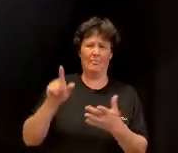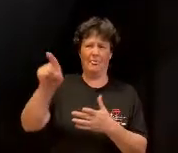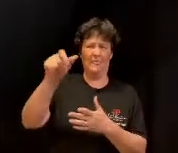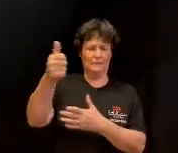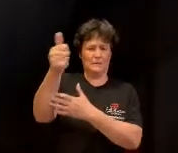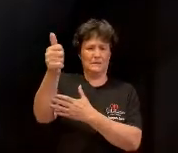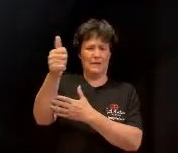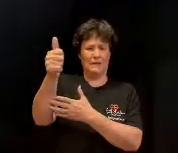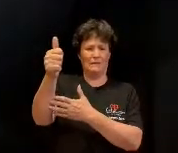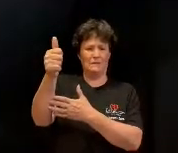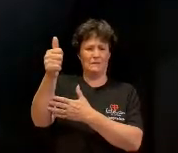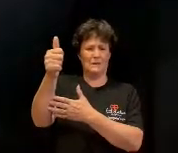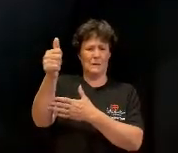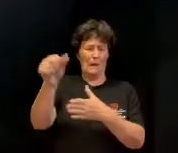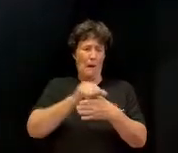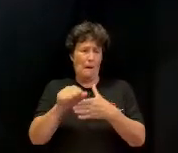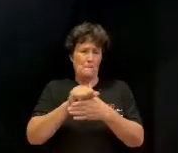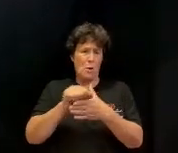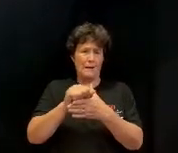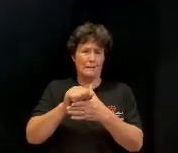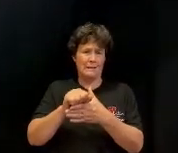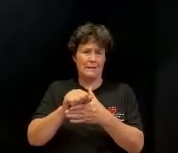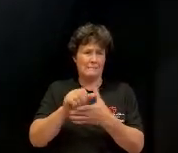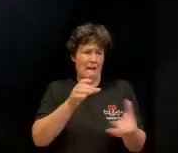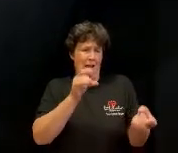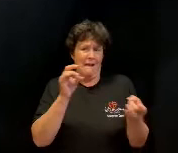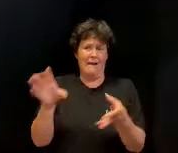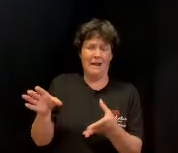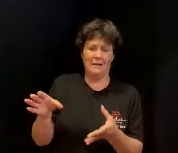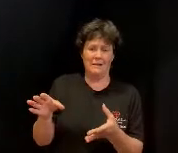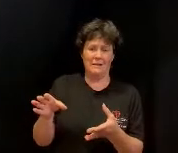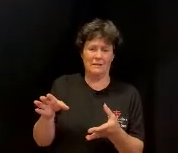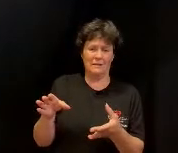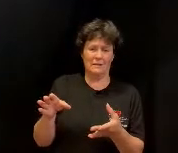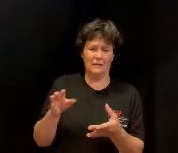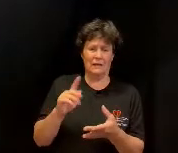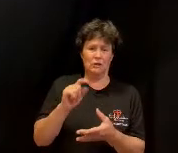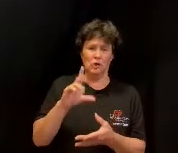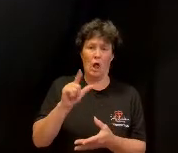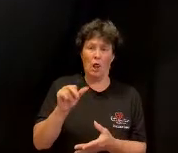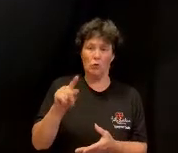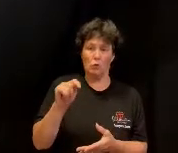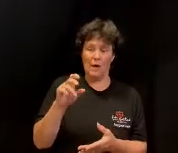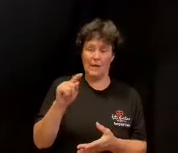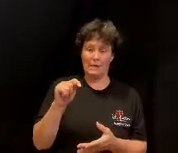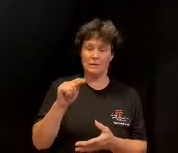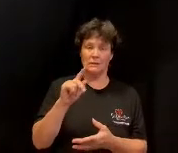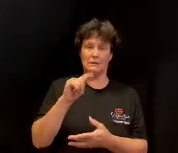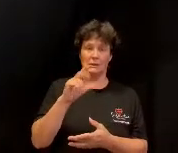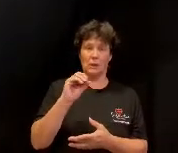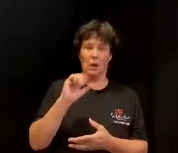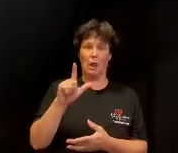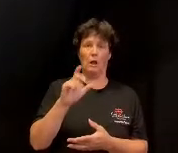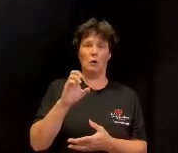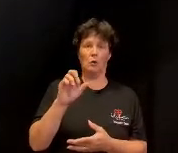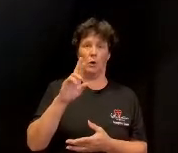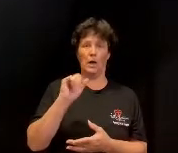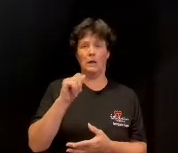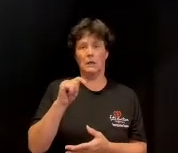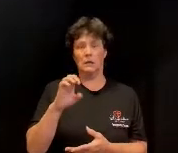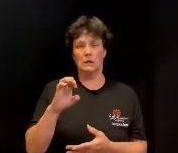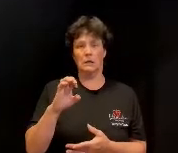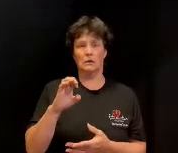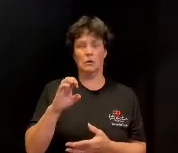you. What is to tolerate? To tolerate. The word tolerate. Ready? From the dictionary. To recognize and